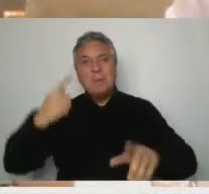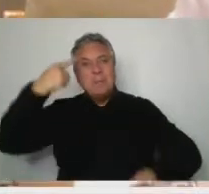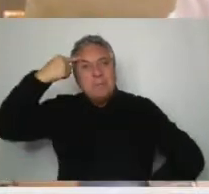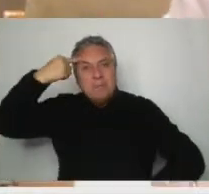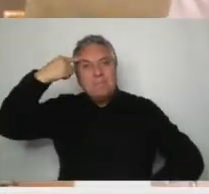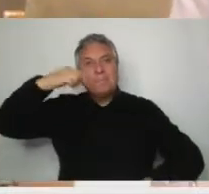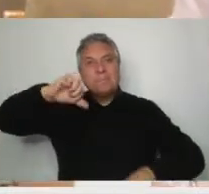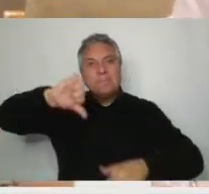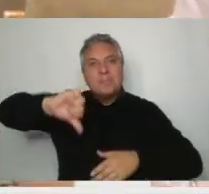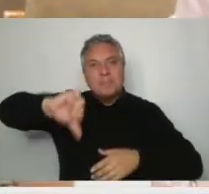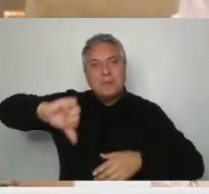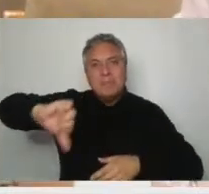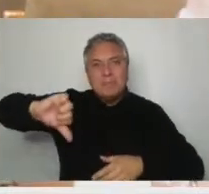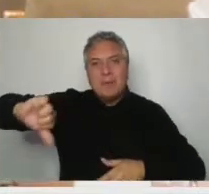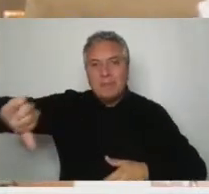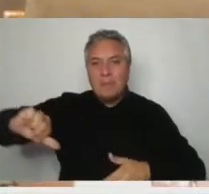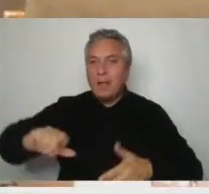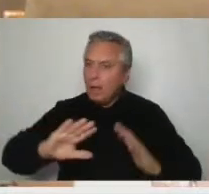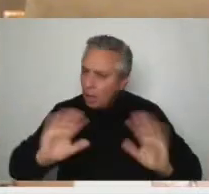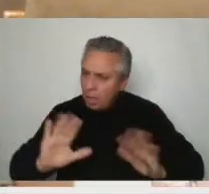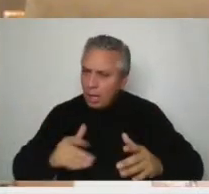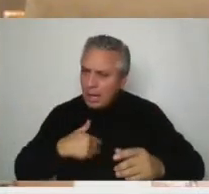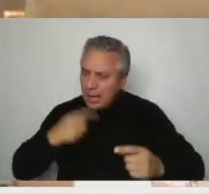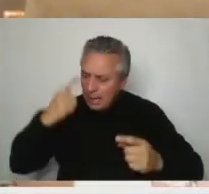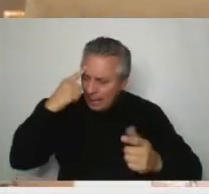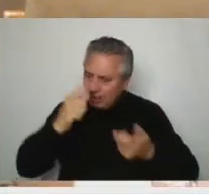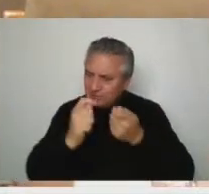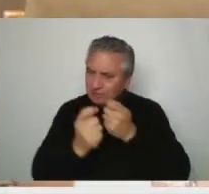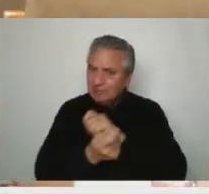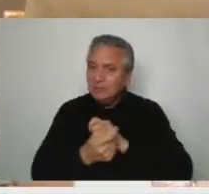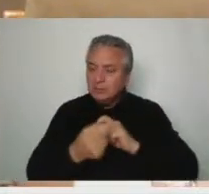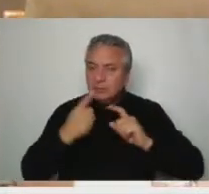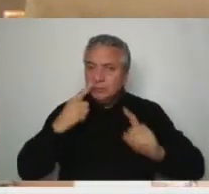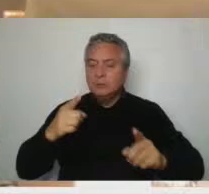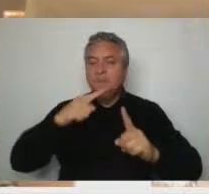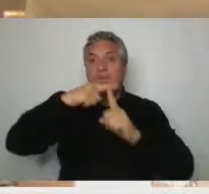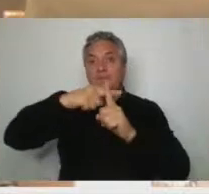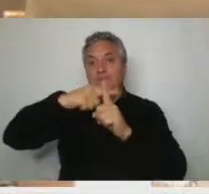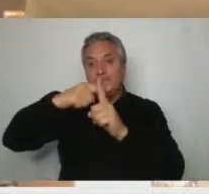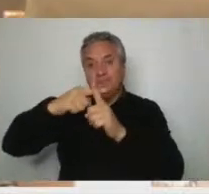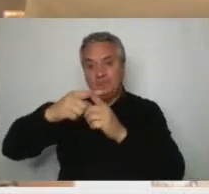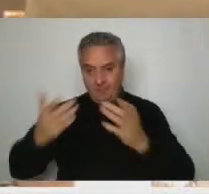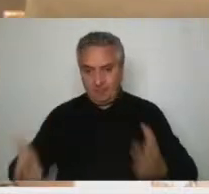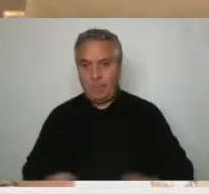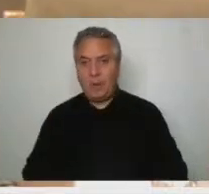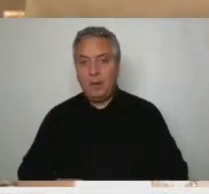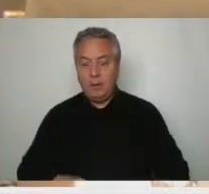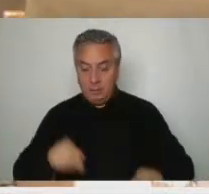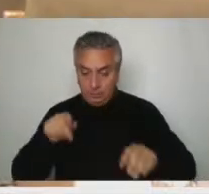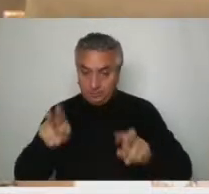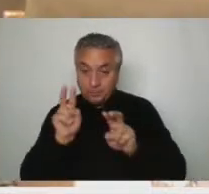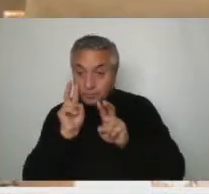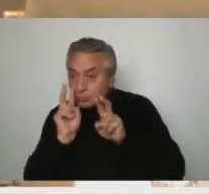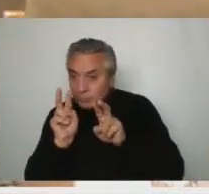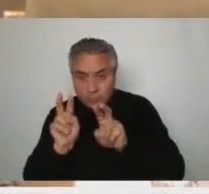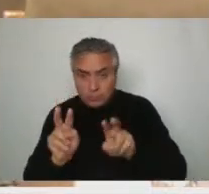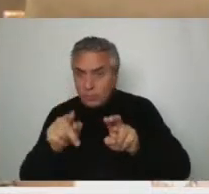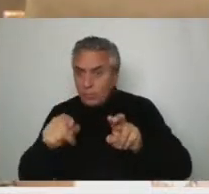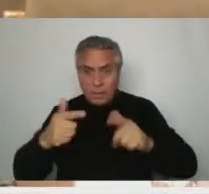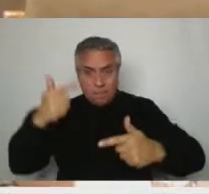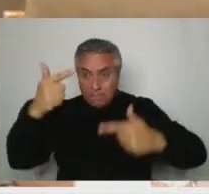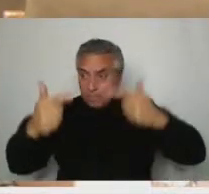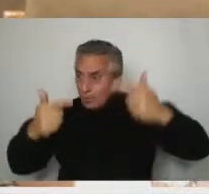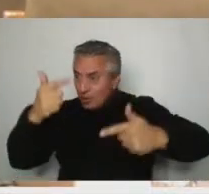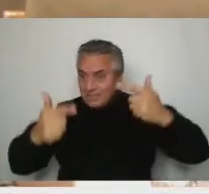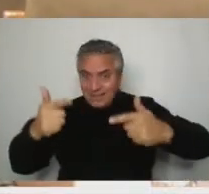is a lot behind hope and optimism, and there's no naiveness there. Now, a measurement or an